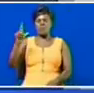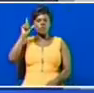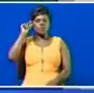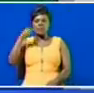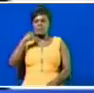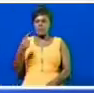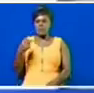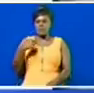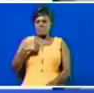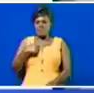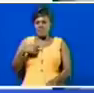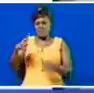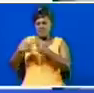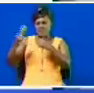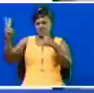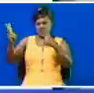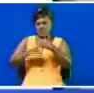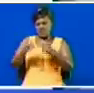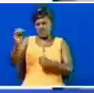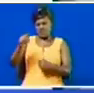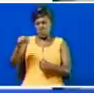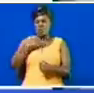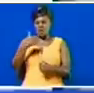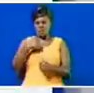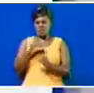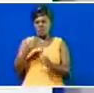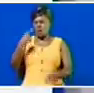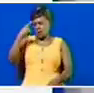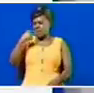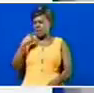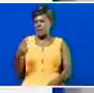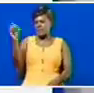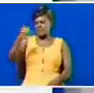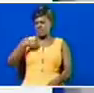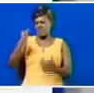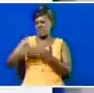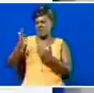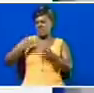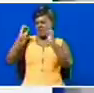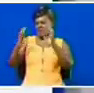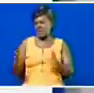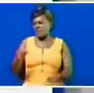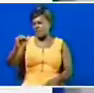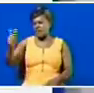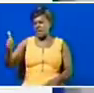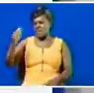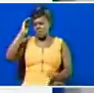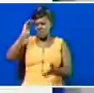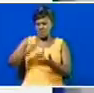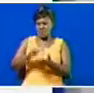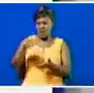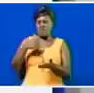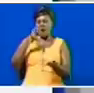saying, "I'm 97% sure you don't like me, but I'm 100% sure I don't care." Other athletes believe she has an